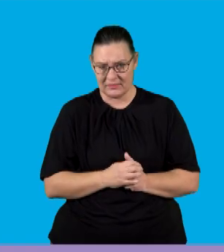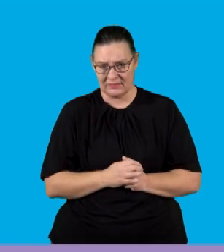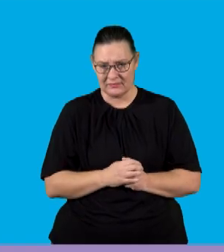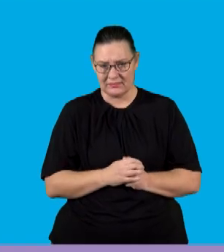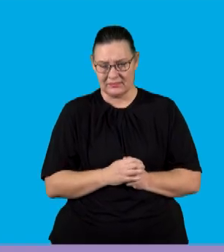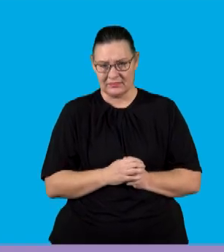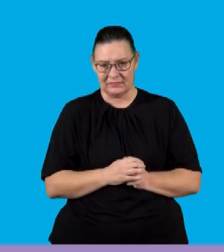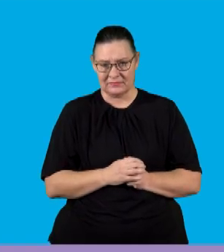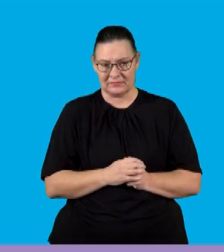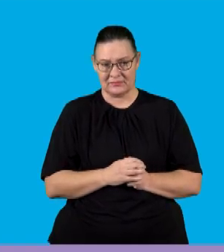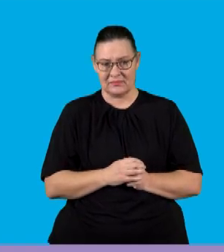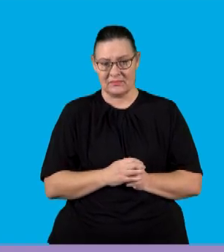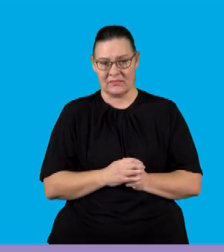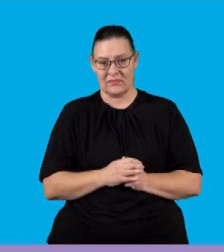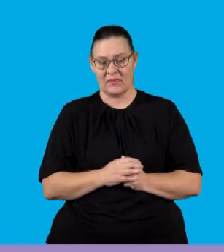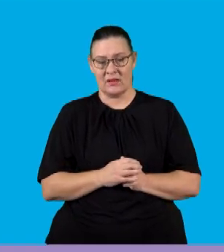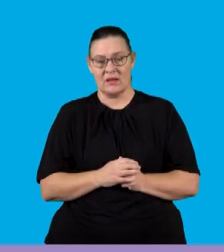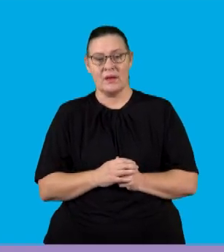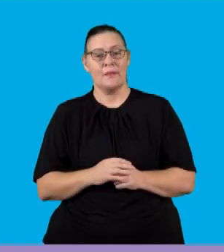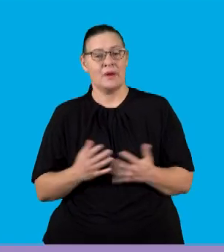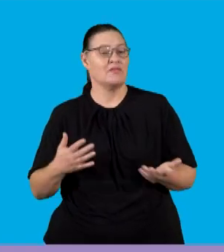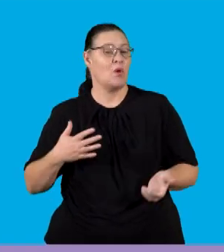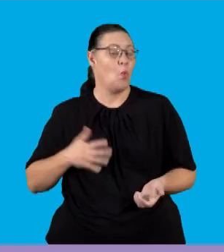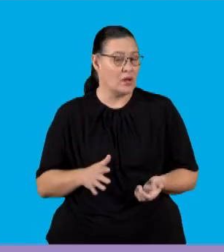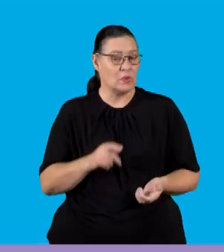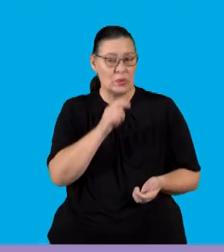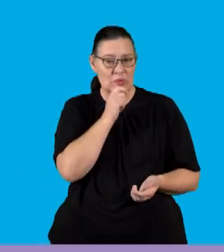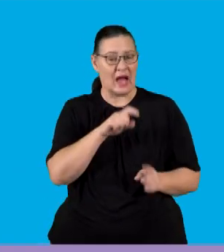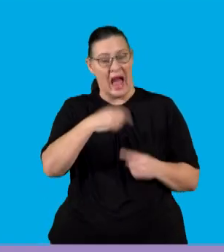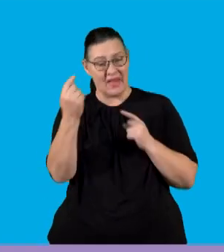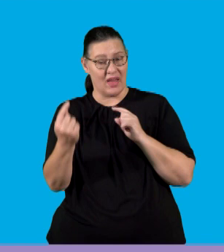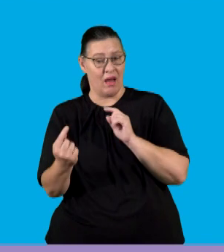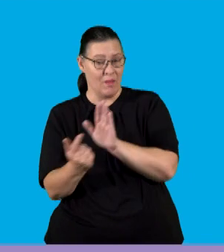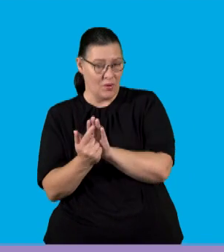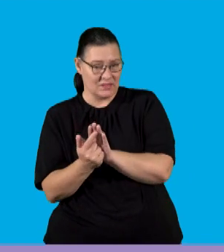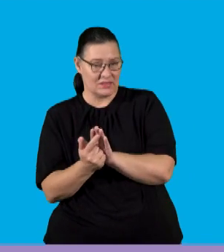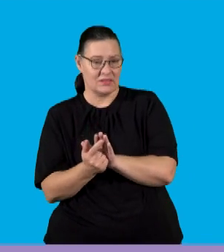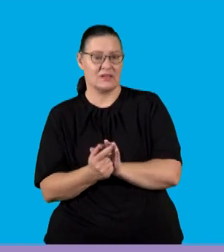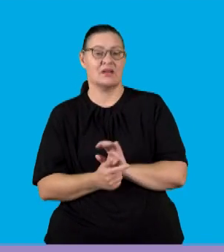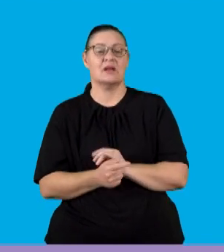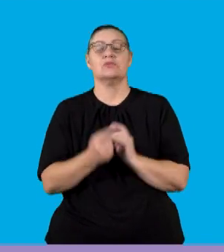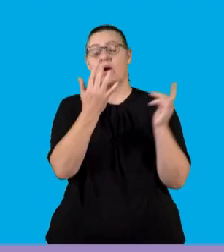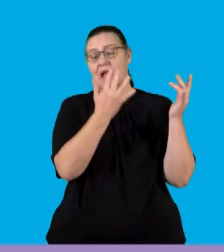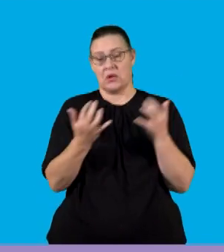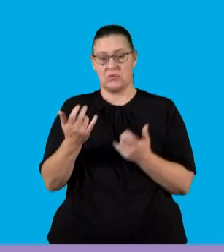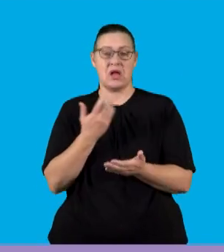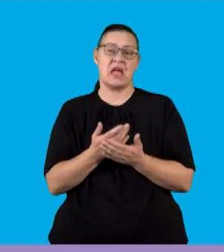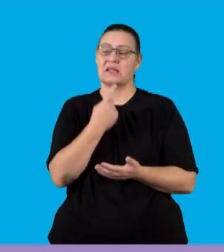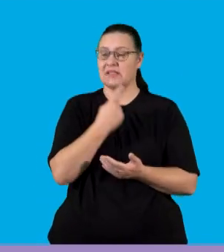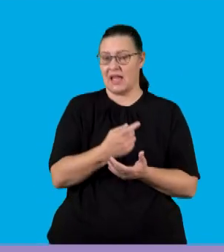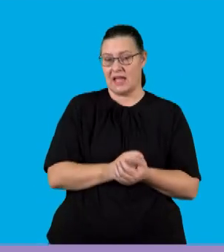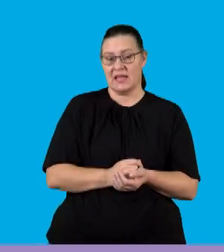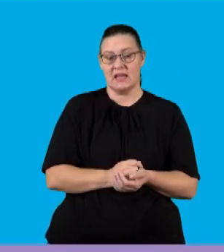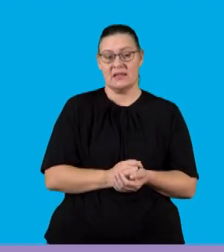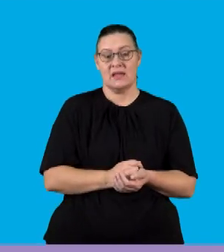a 1. But of course, if we want to use the other laws of exponents to calculate this, we can also say